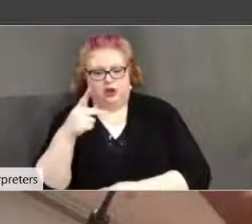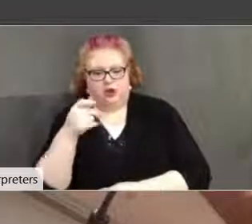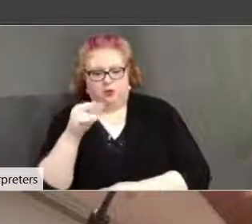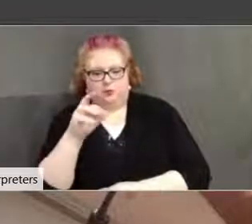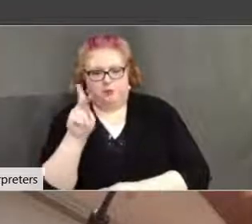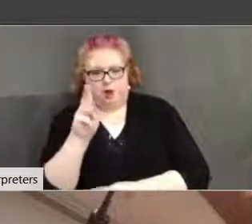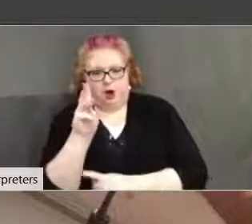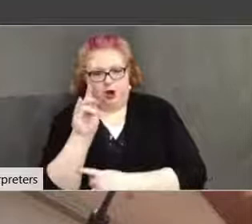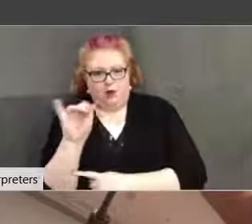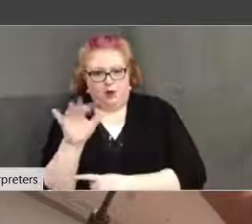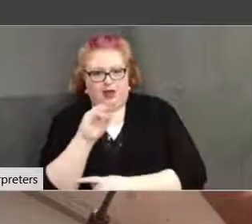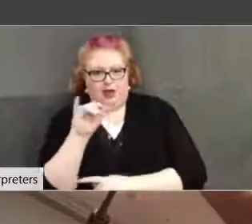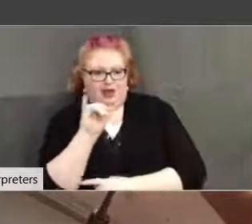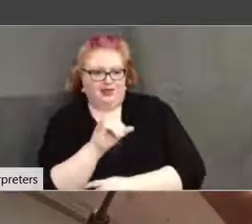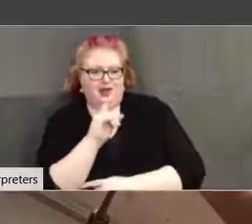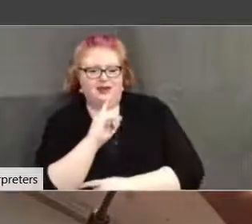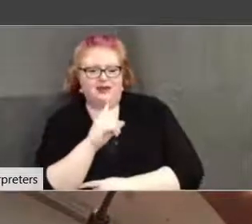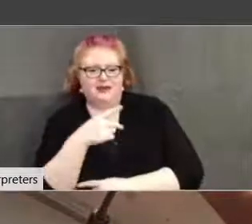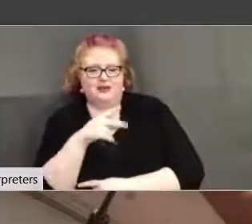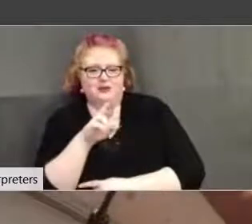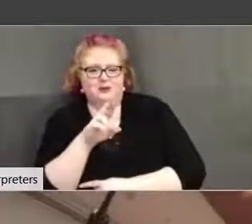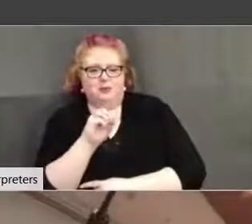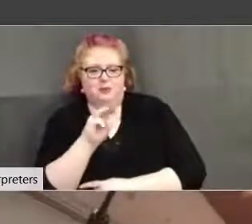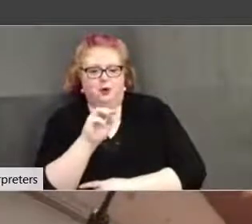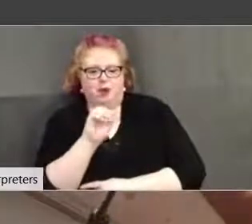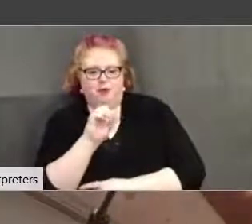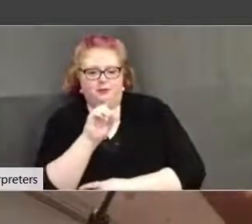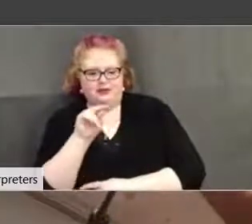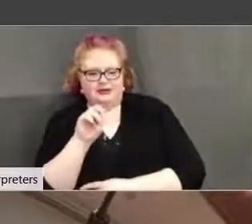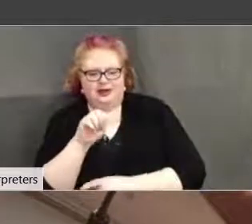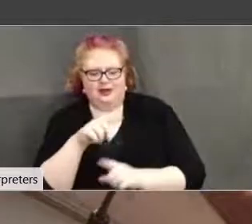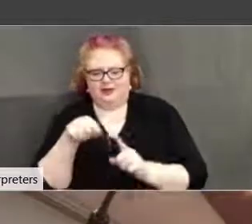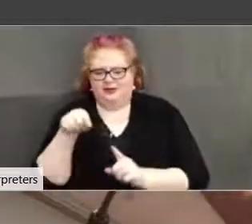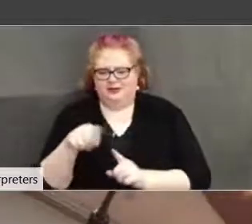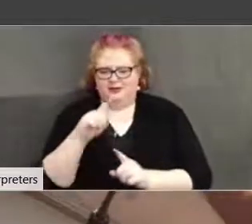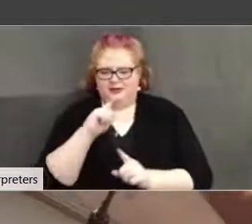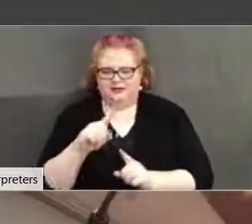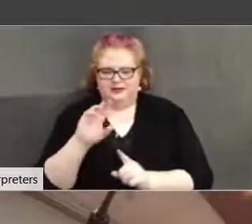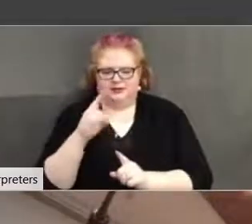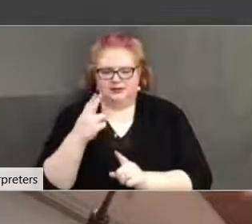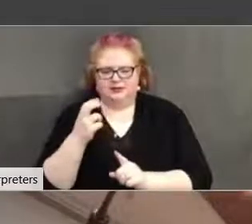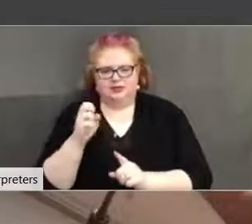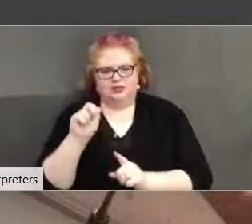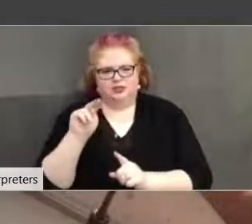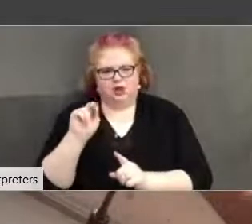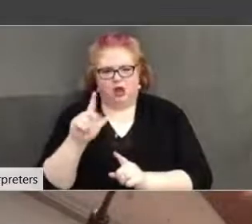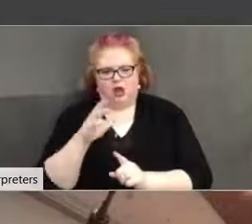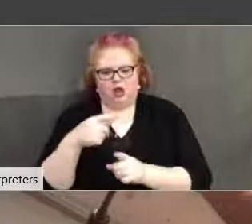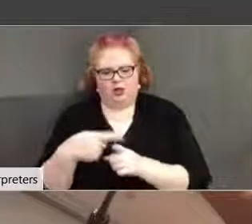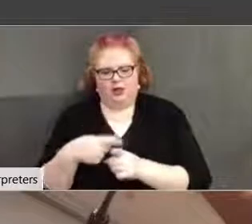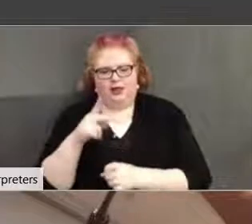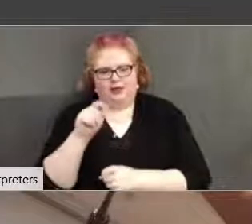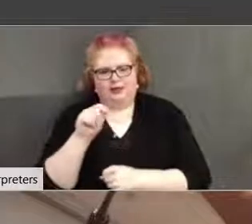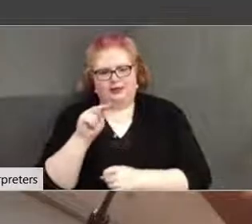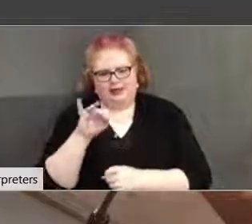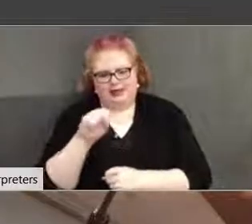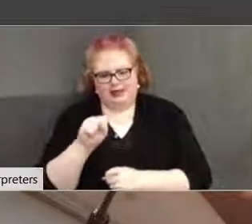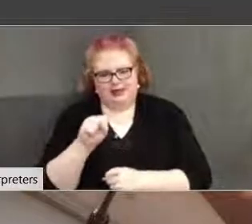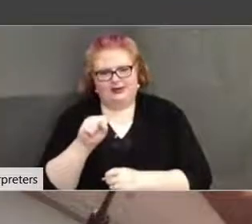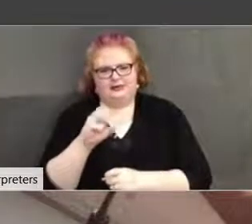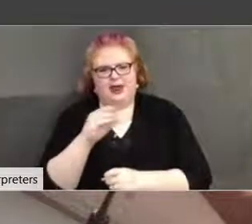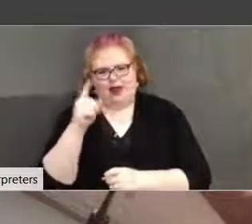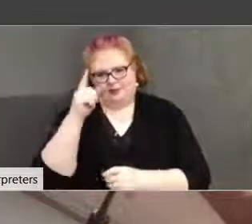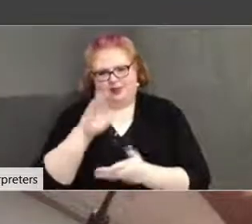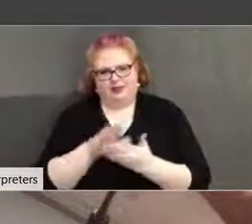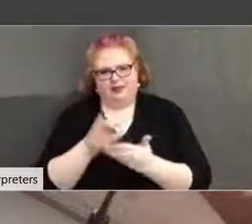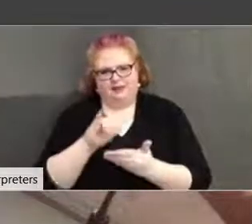description of this property is the southwest corner of Chenal Parkway and Candace Road, which I'm assuming is the Costco site.